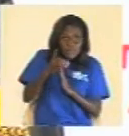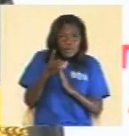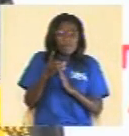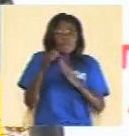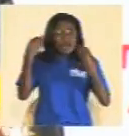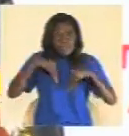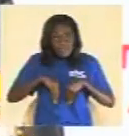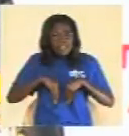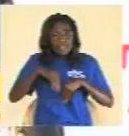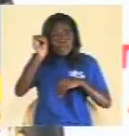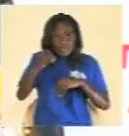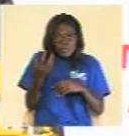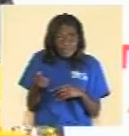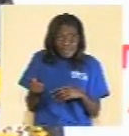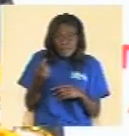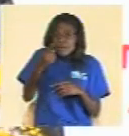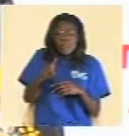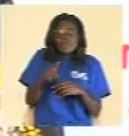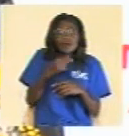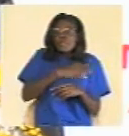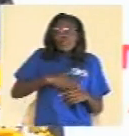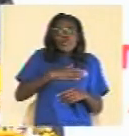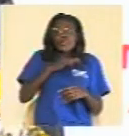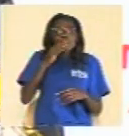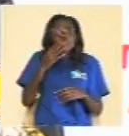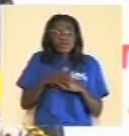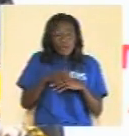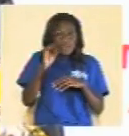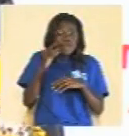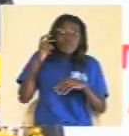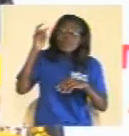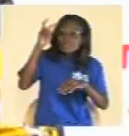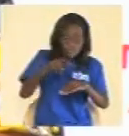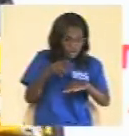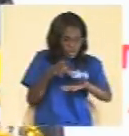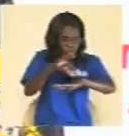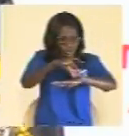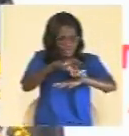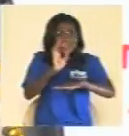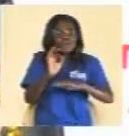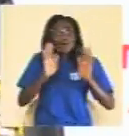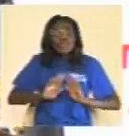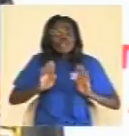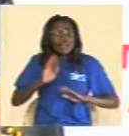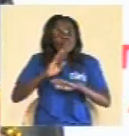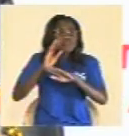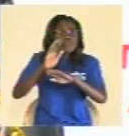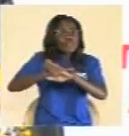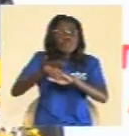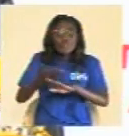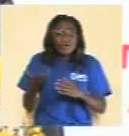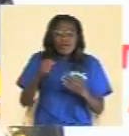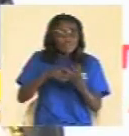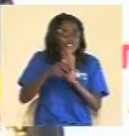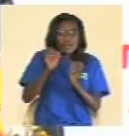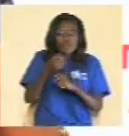easily develop ulceration or breakage in the skin. If they don't look, they may not actually notice it, and in fact you have no pain. So